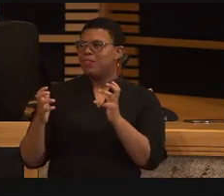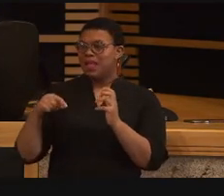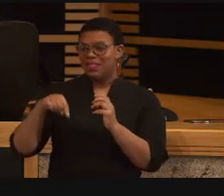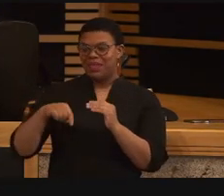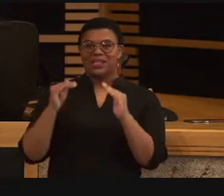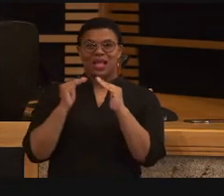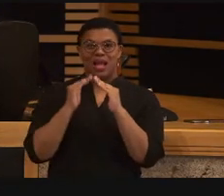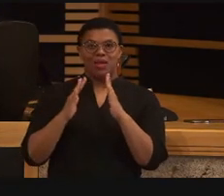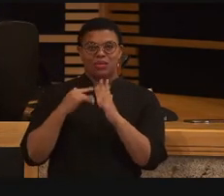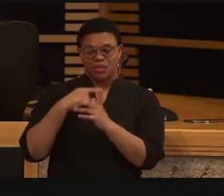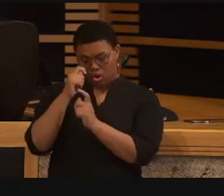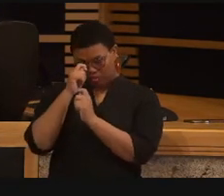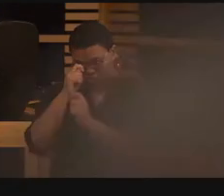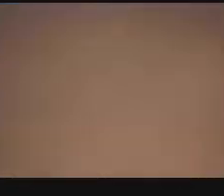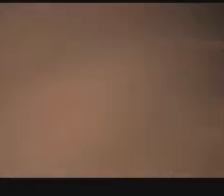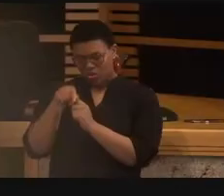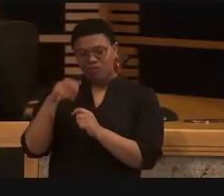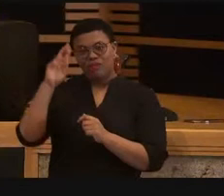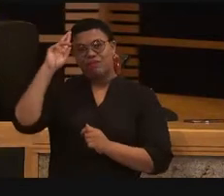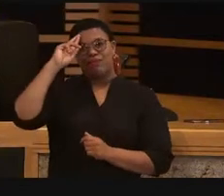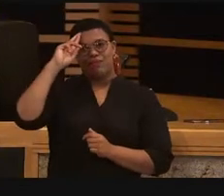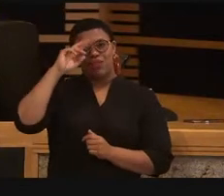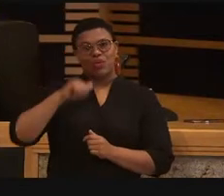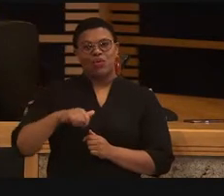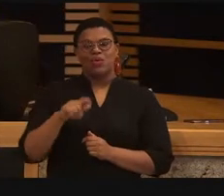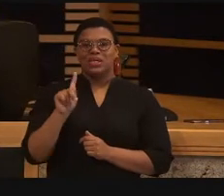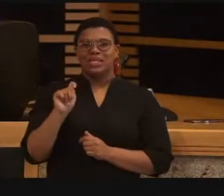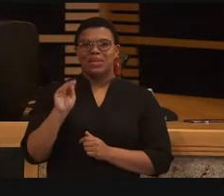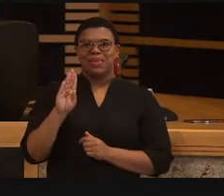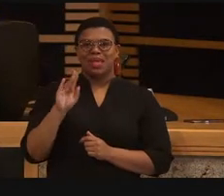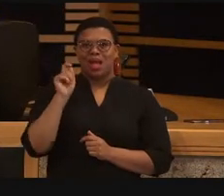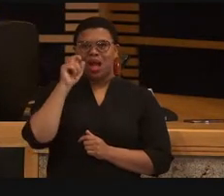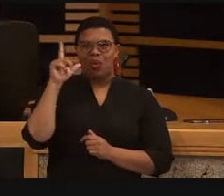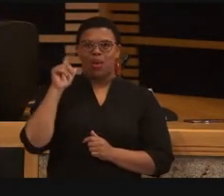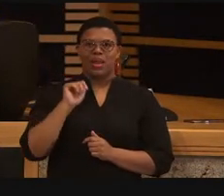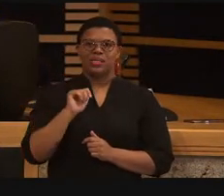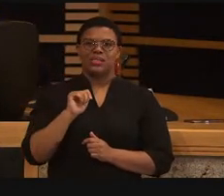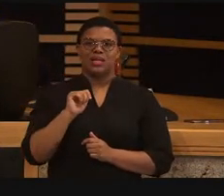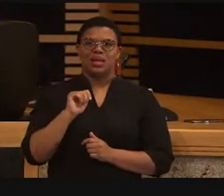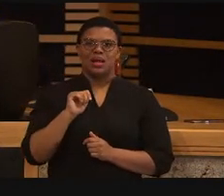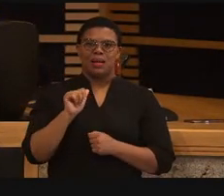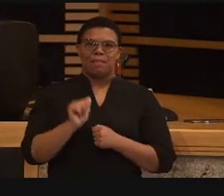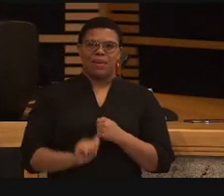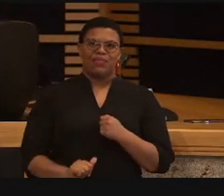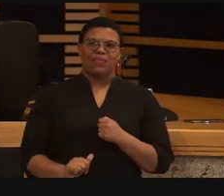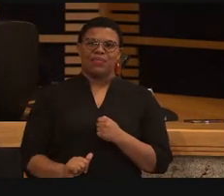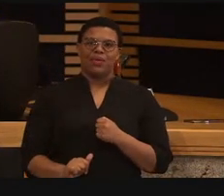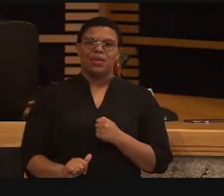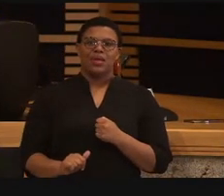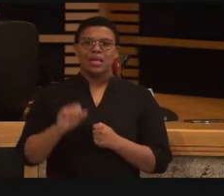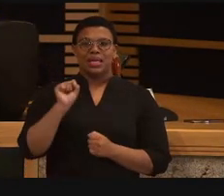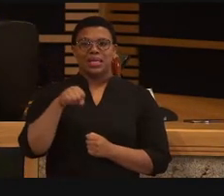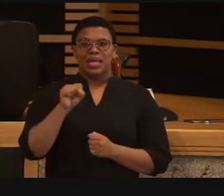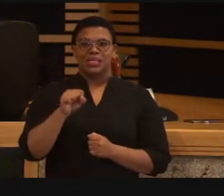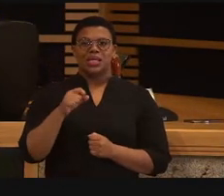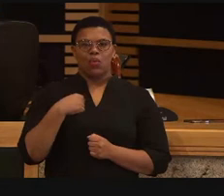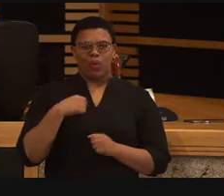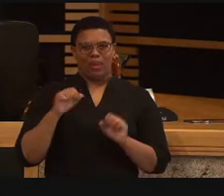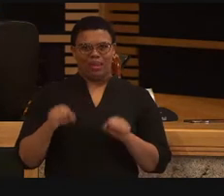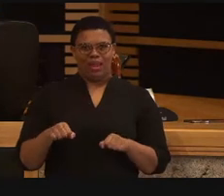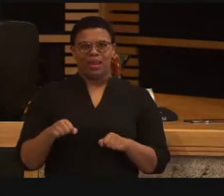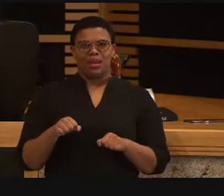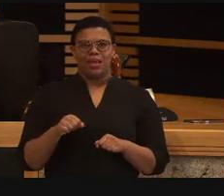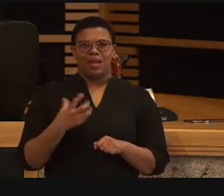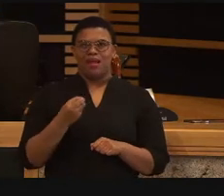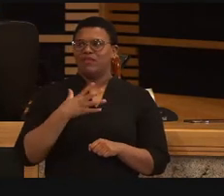House observes the commemoration of the TB Awareness Month under the theme, Yes, We Can End TB.